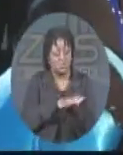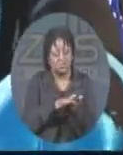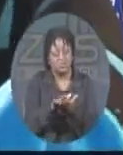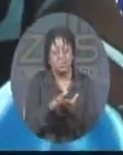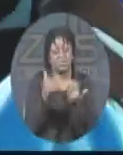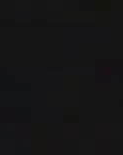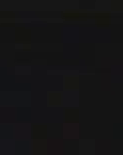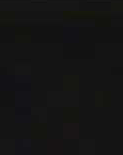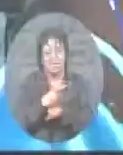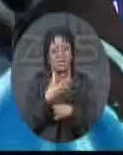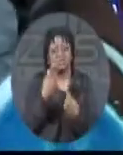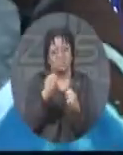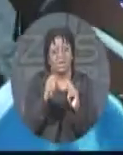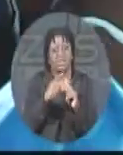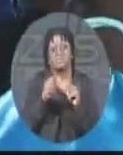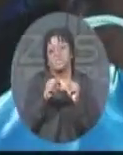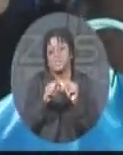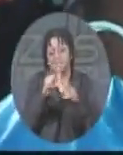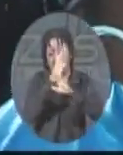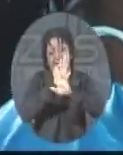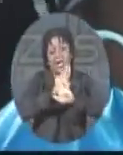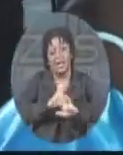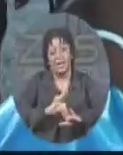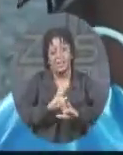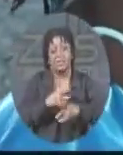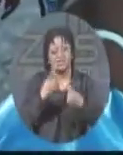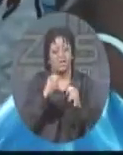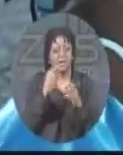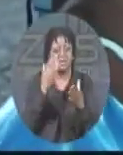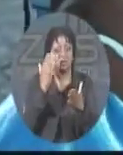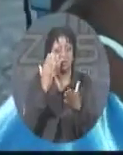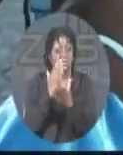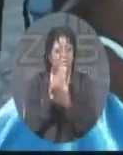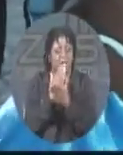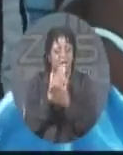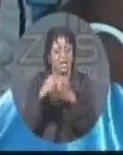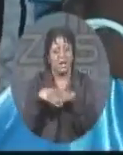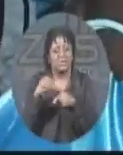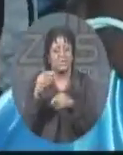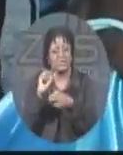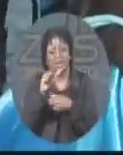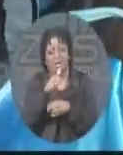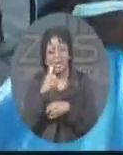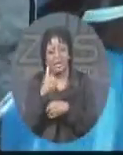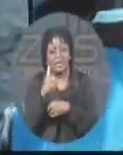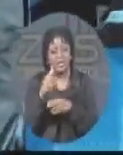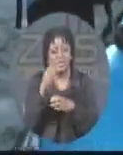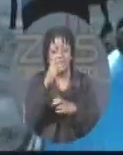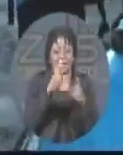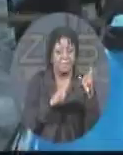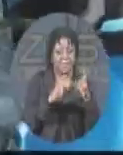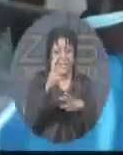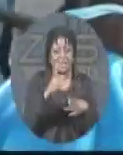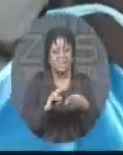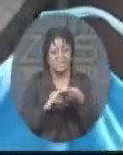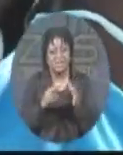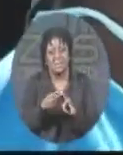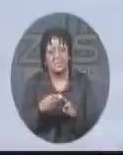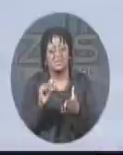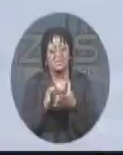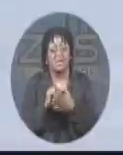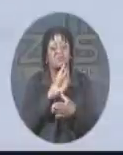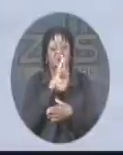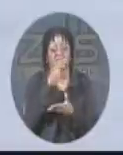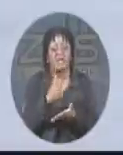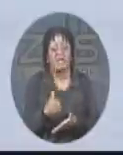stay as calm as possible. I even tried to block out the other competitors' numbers, but I think it can help. That's what really helped